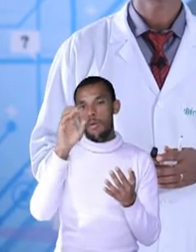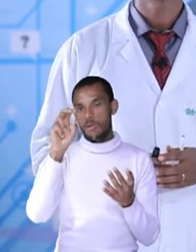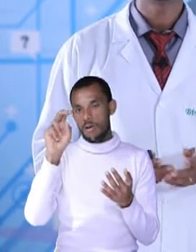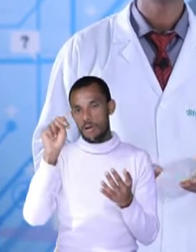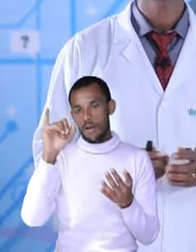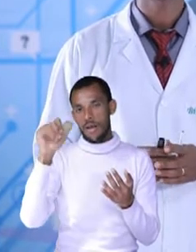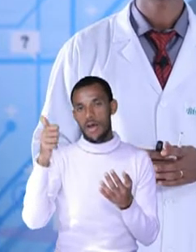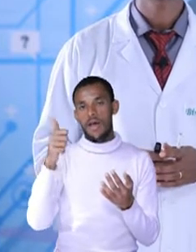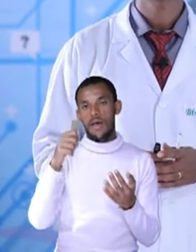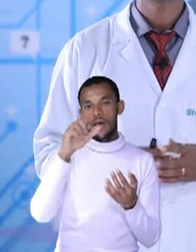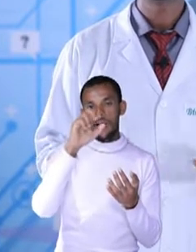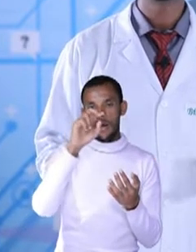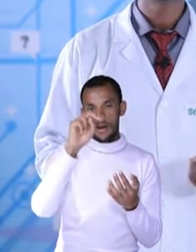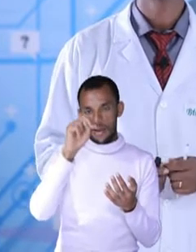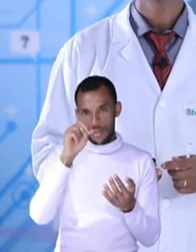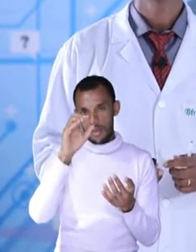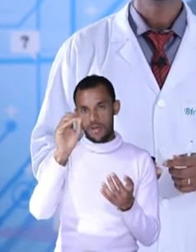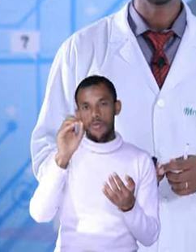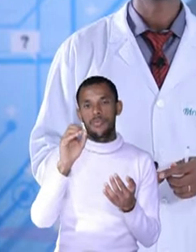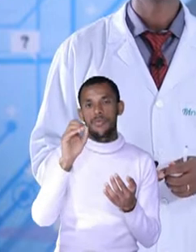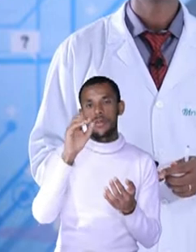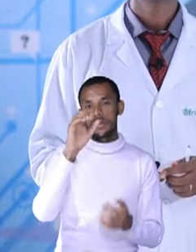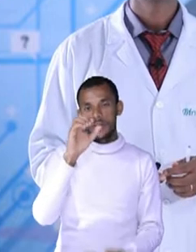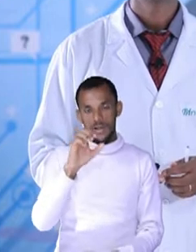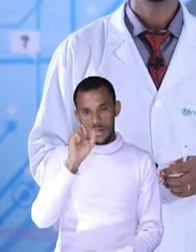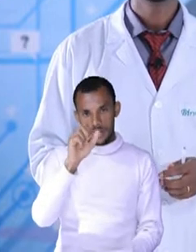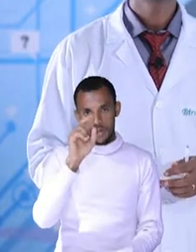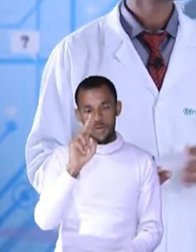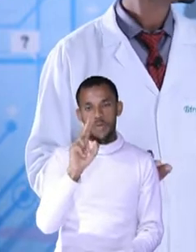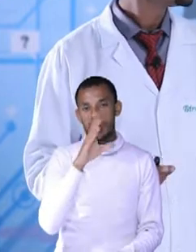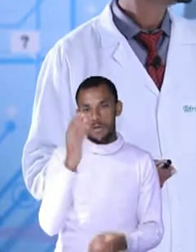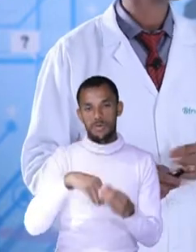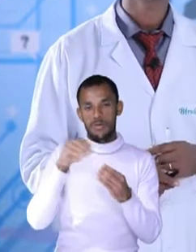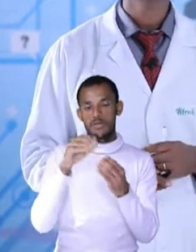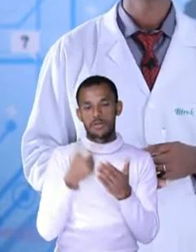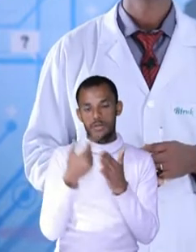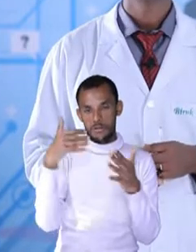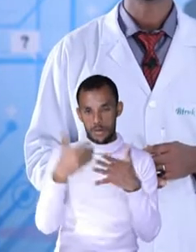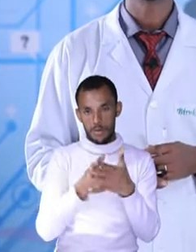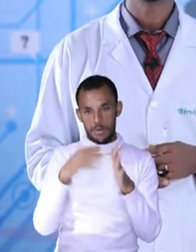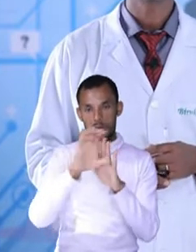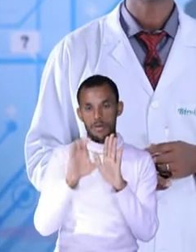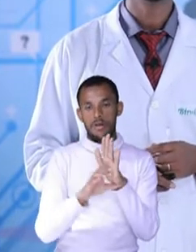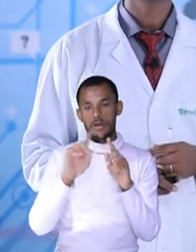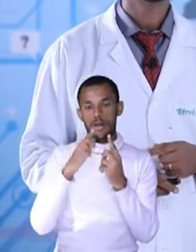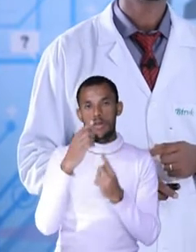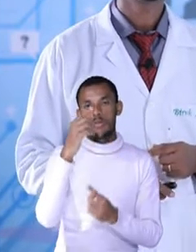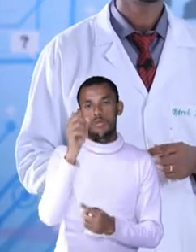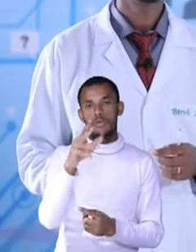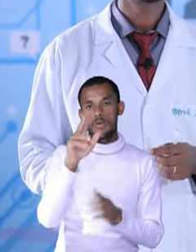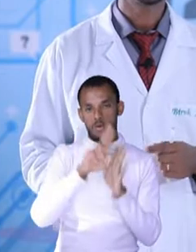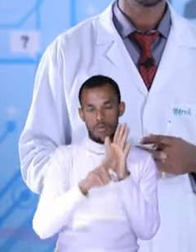acid, sulfuric acid, DAP, and so on. This is the new chapter, grade 12, unit